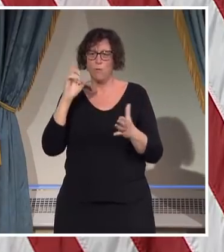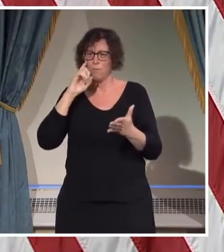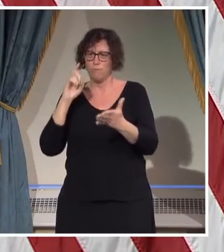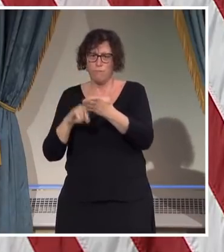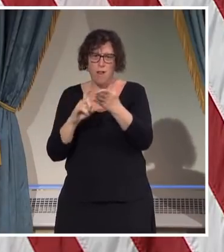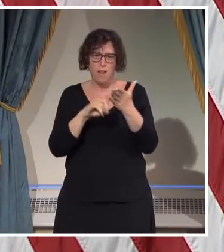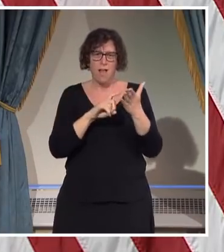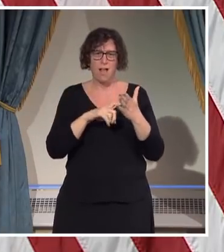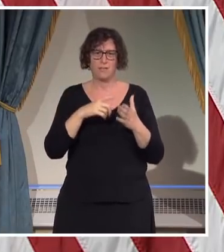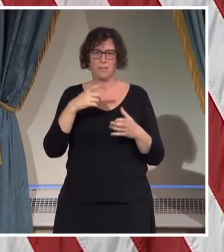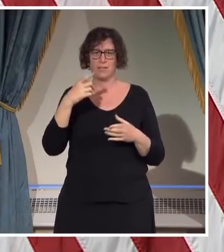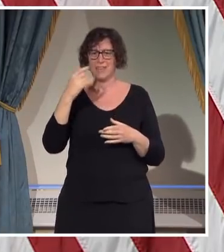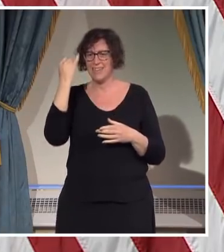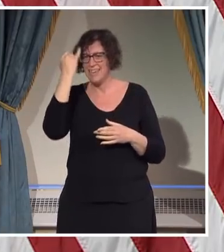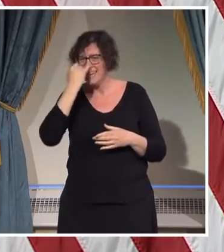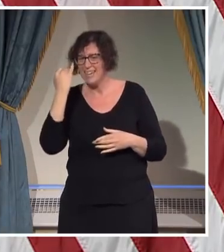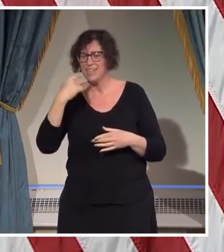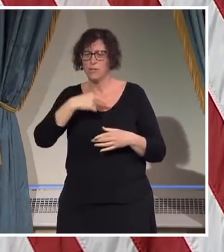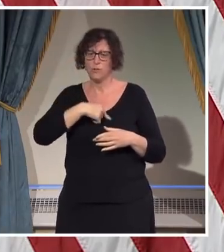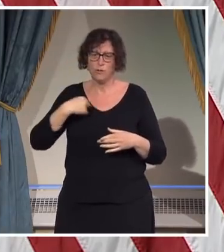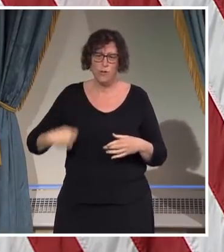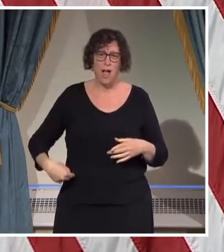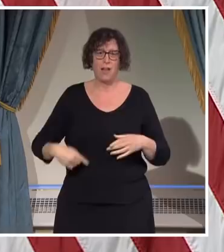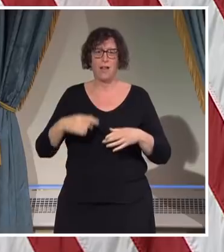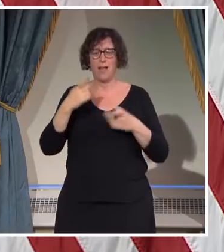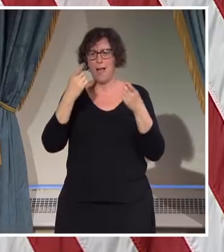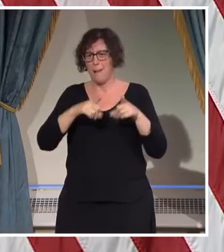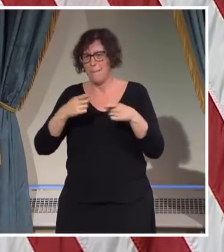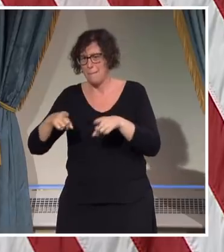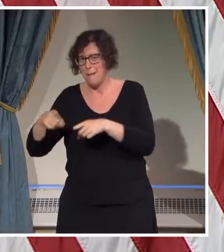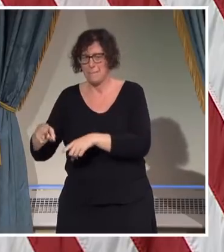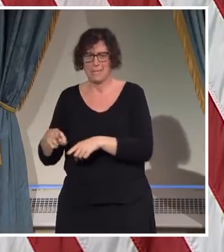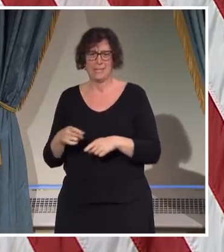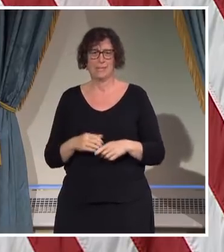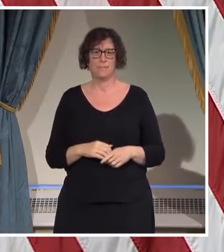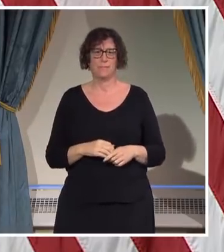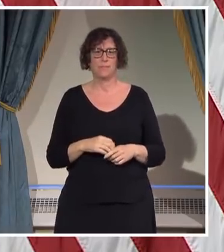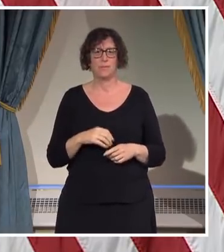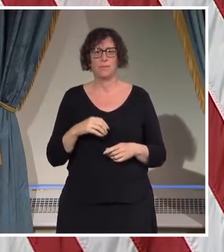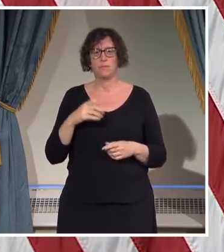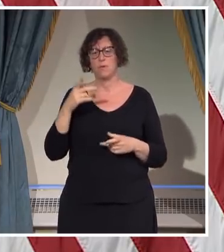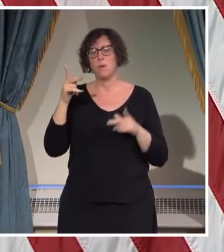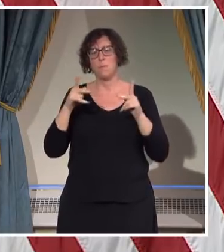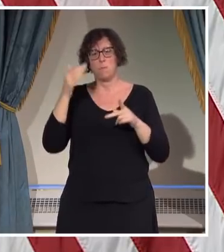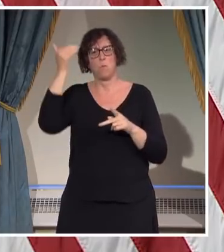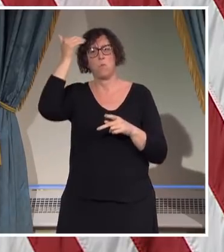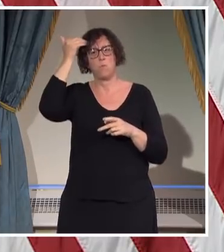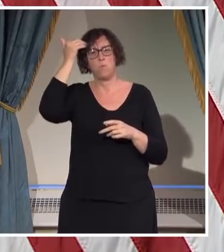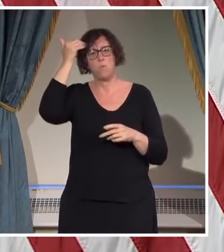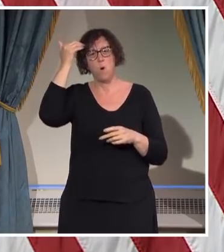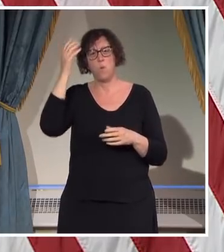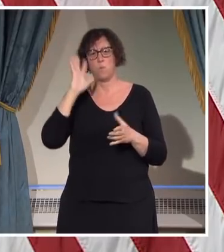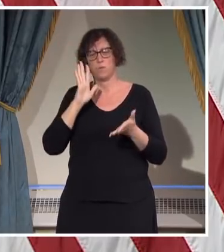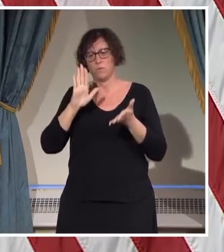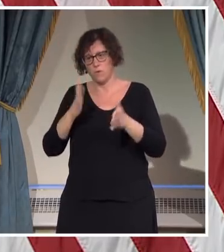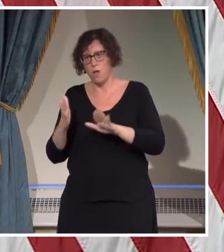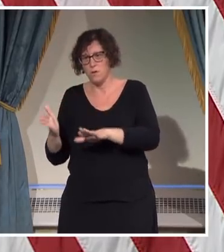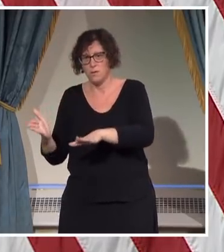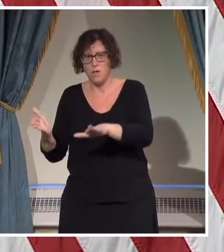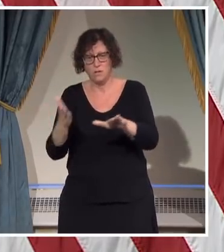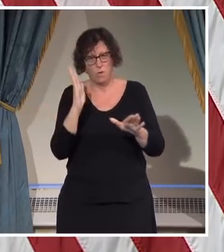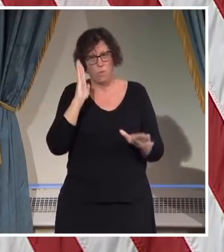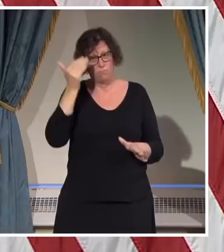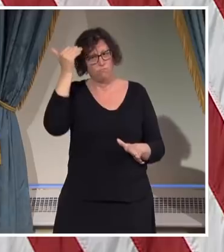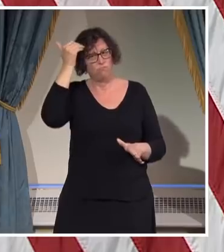think most people are really quite aware. I think the news media understandably is trying to tap into the